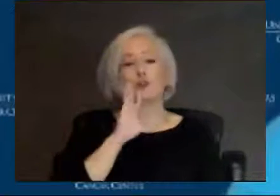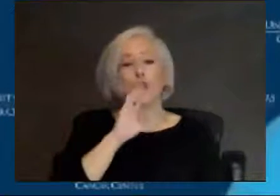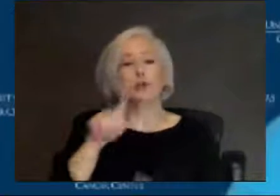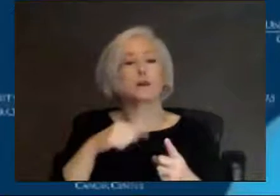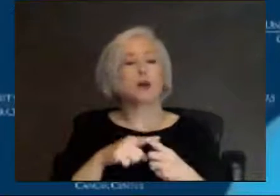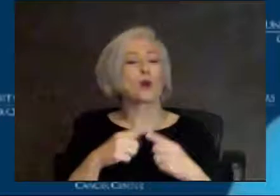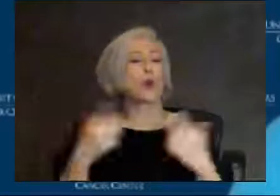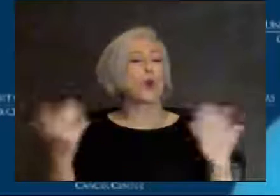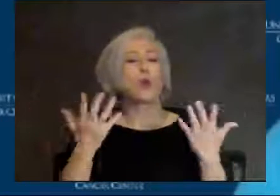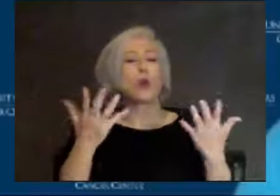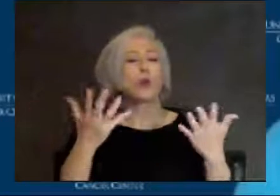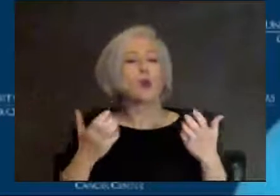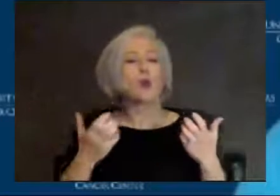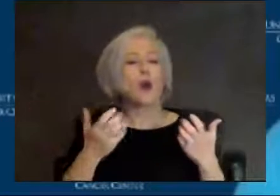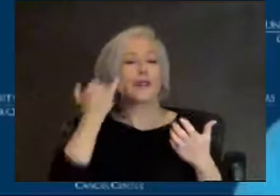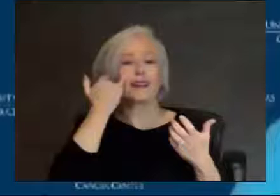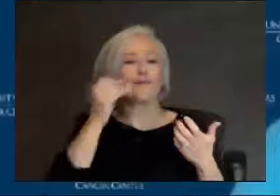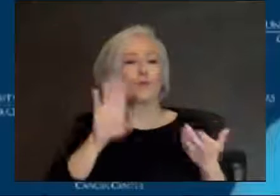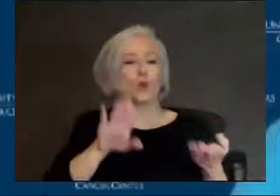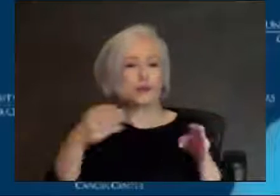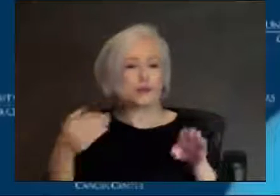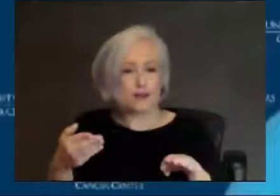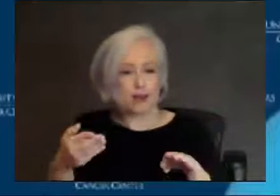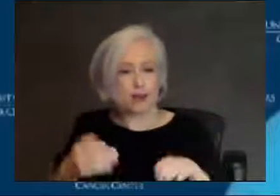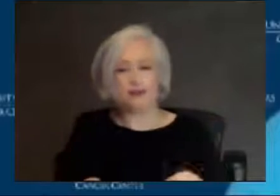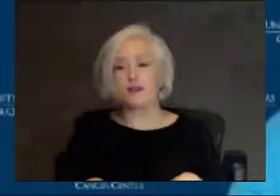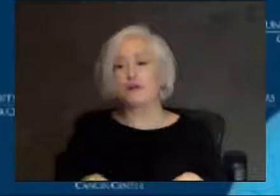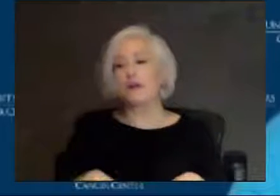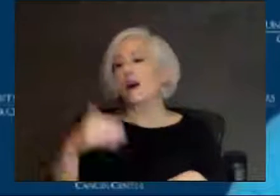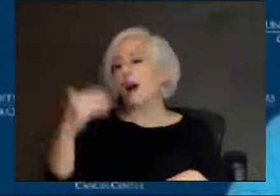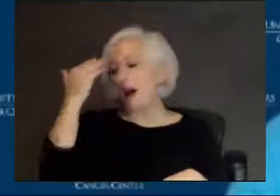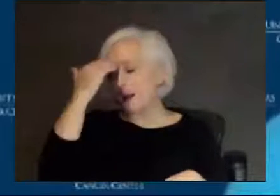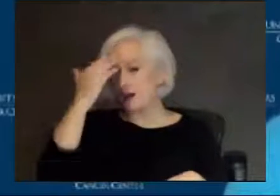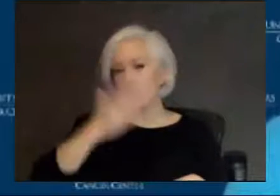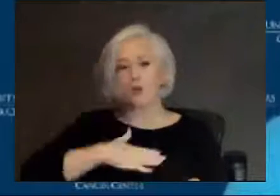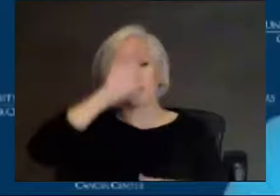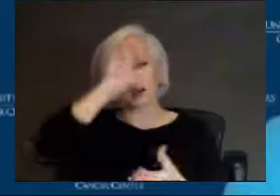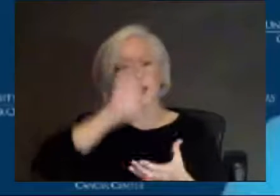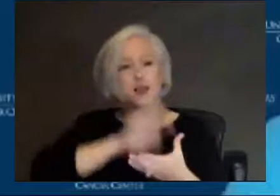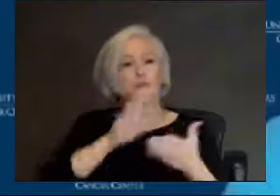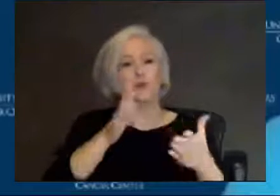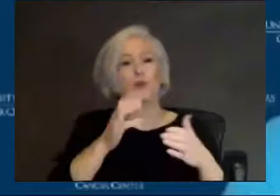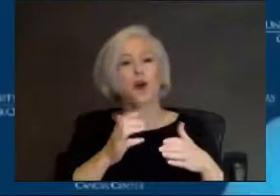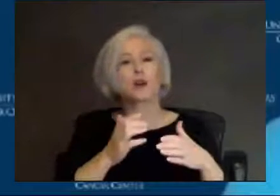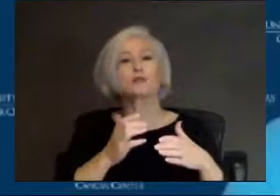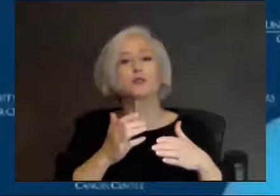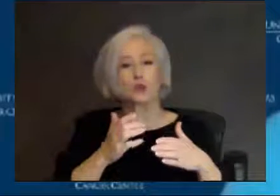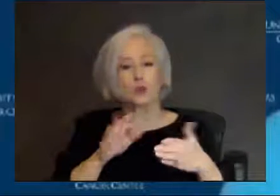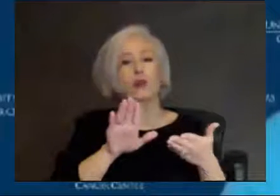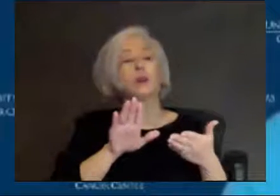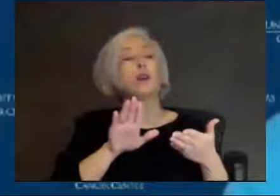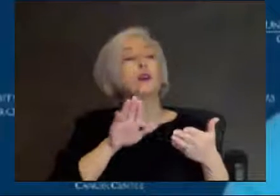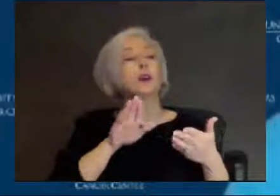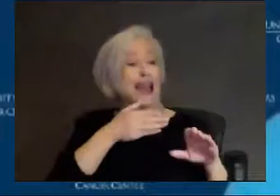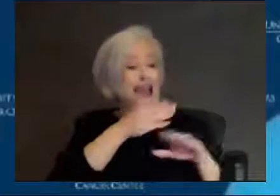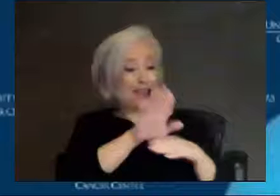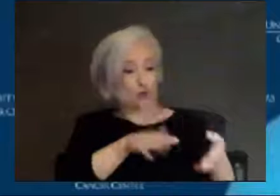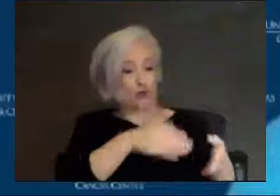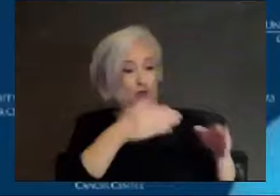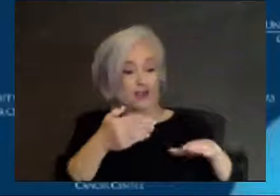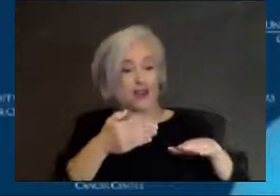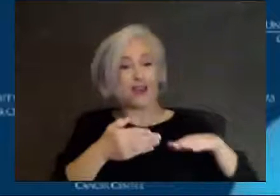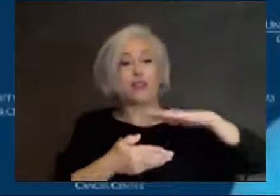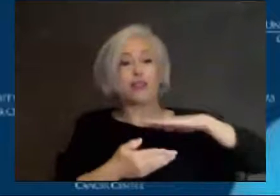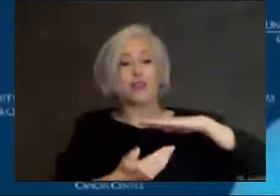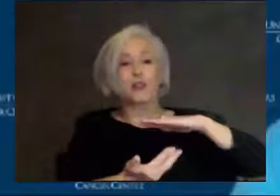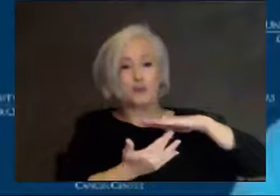our final wishes. I knew he wanted to be cremated. We talked about that well before he was sick. Once somebody's